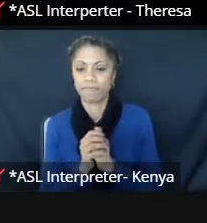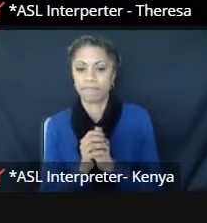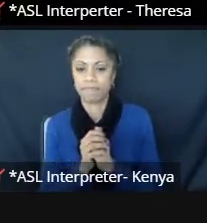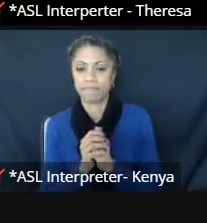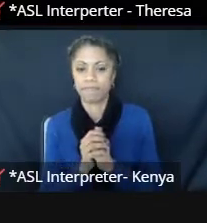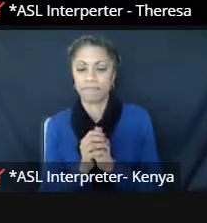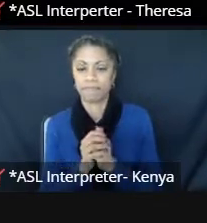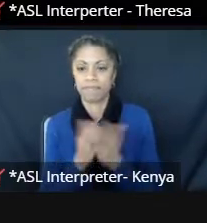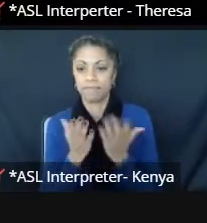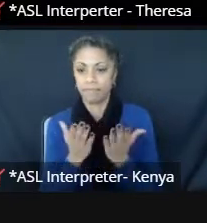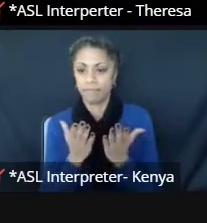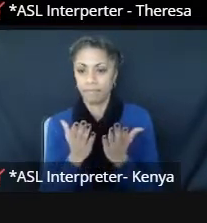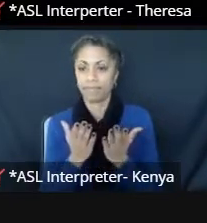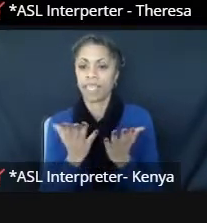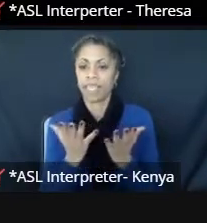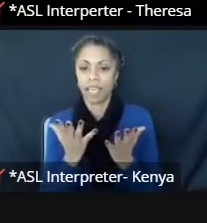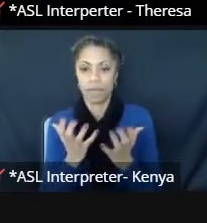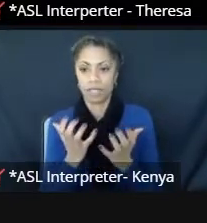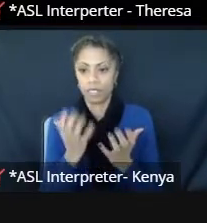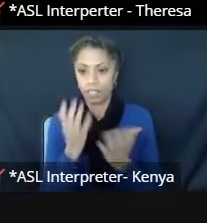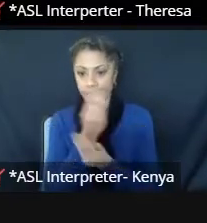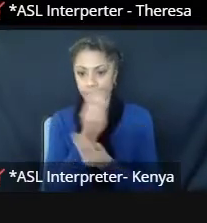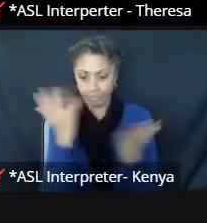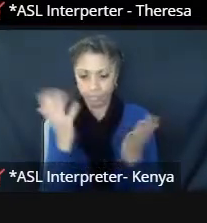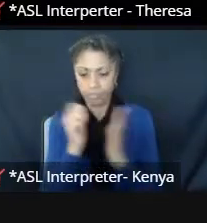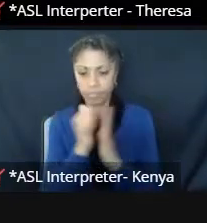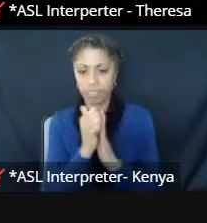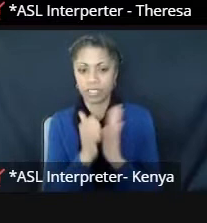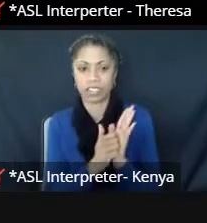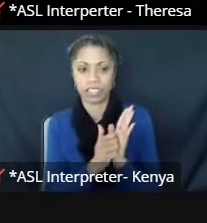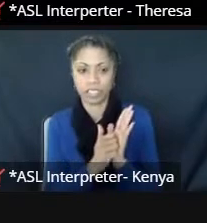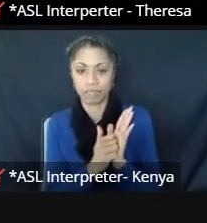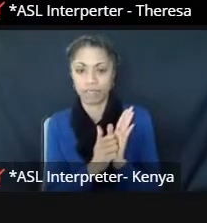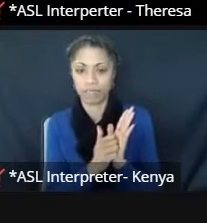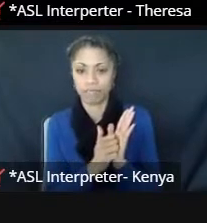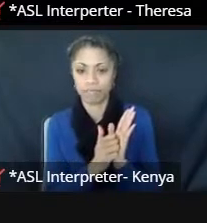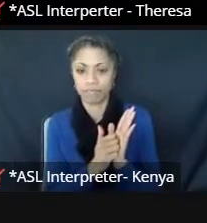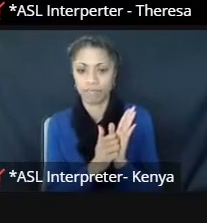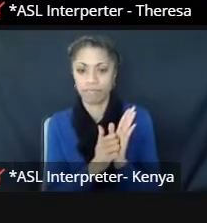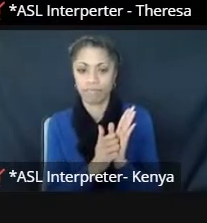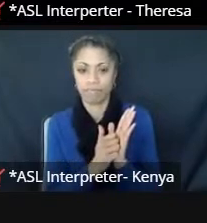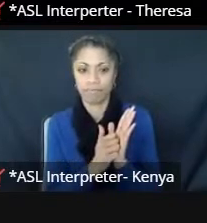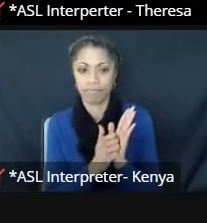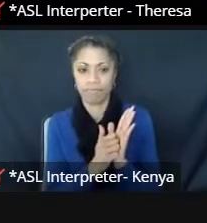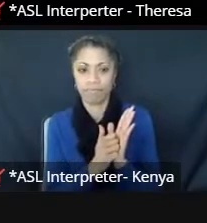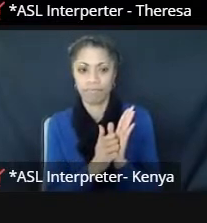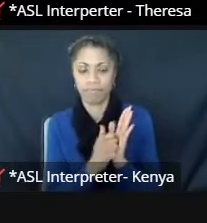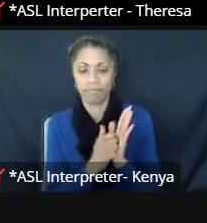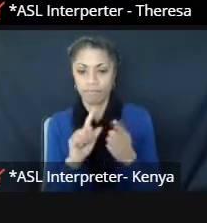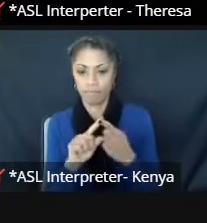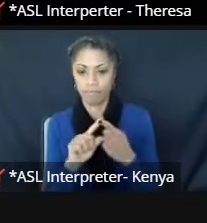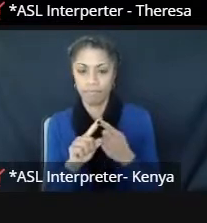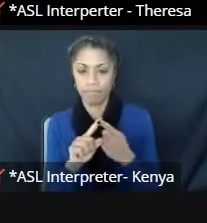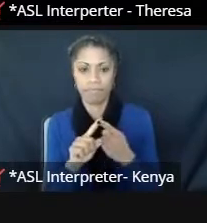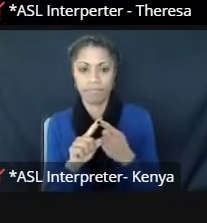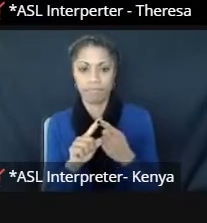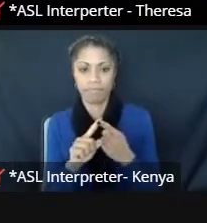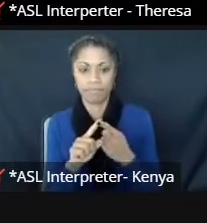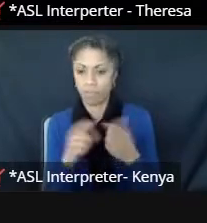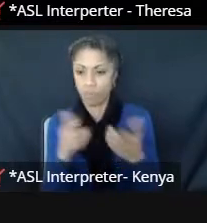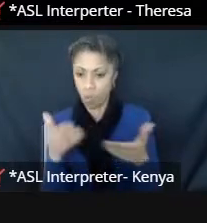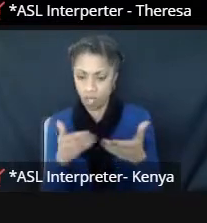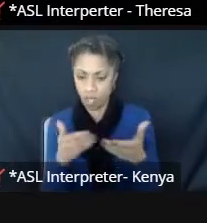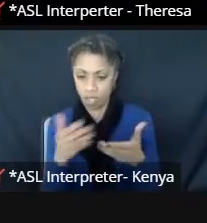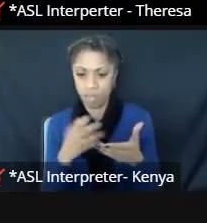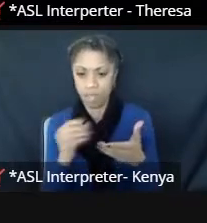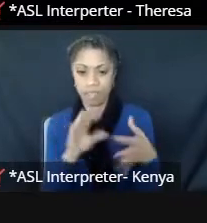So just wanted to quickly go over the agenda for today. We're going to have the welcome and connections